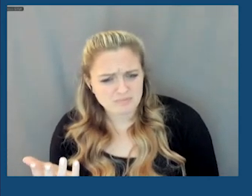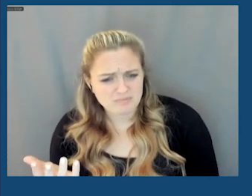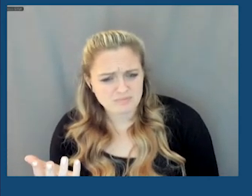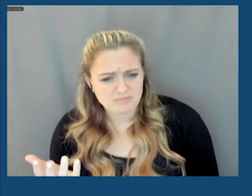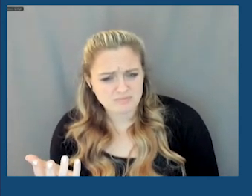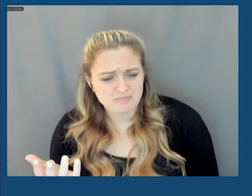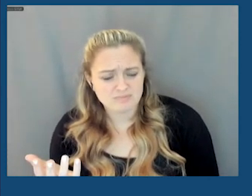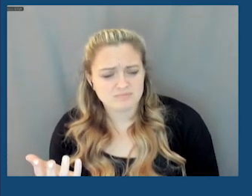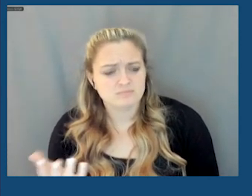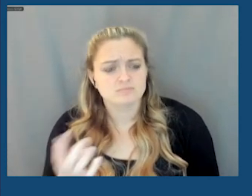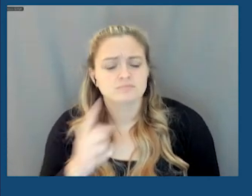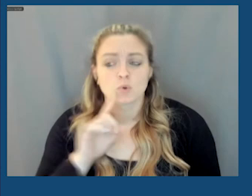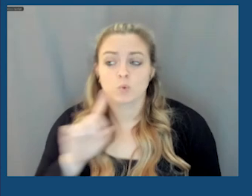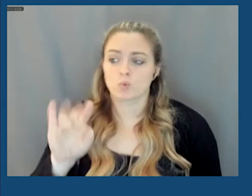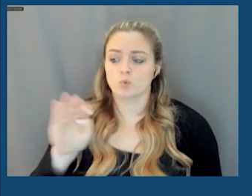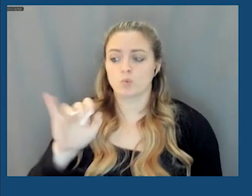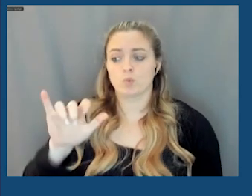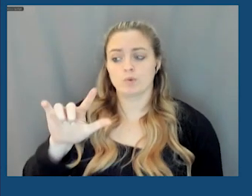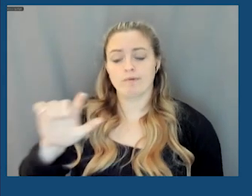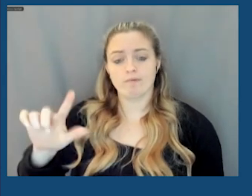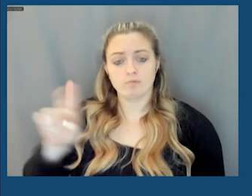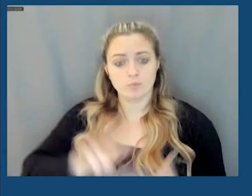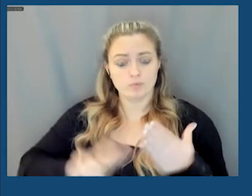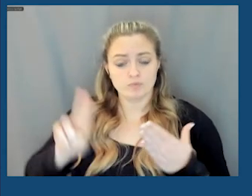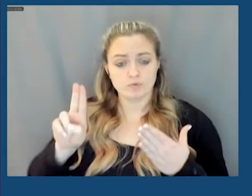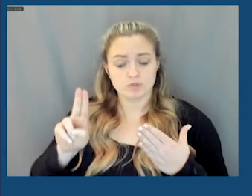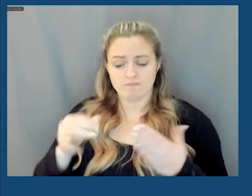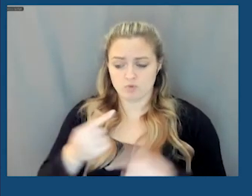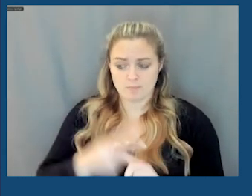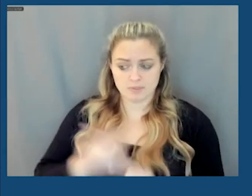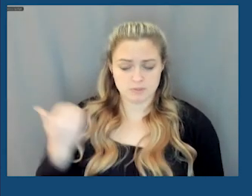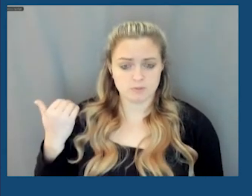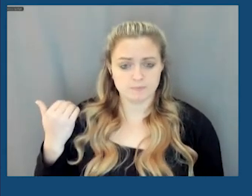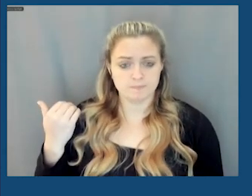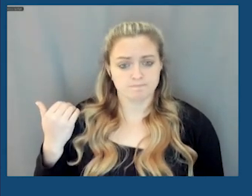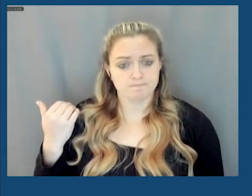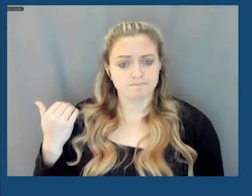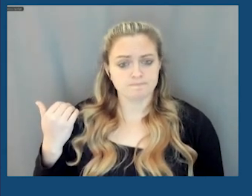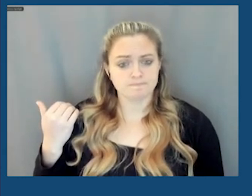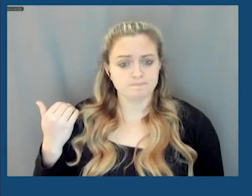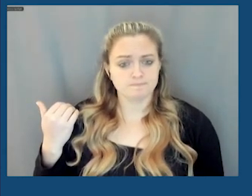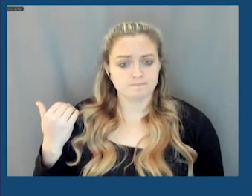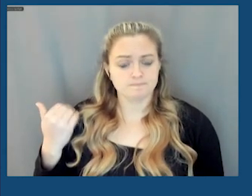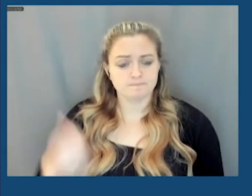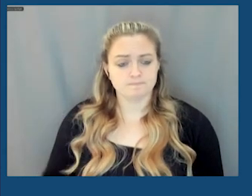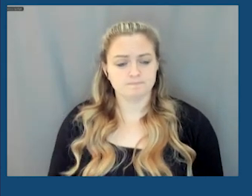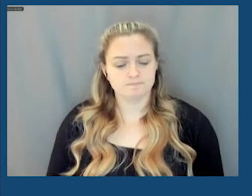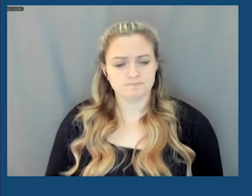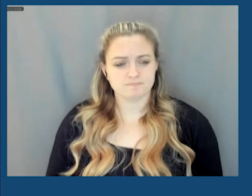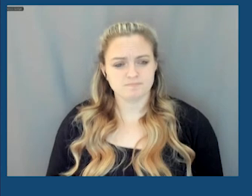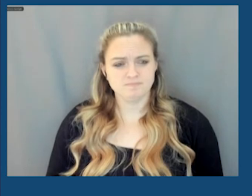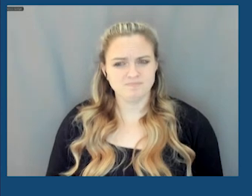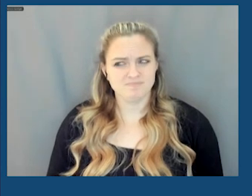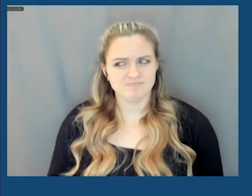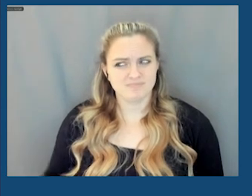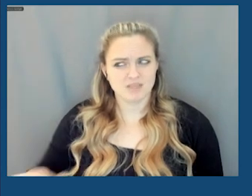Or I'm up at Cornell University a few months ago, and a fellow